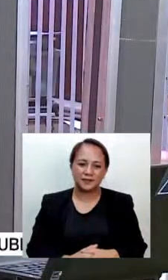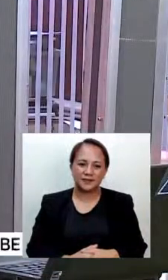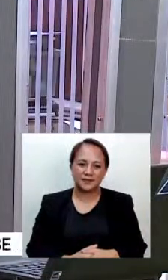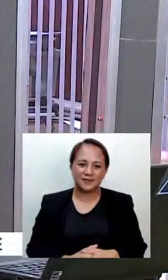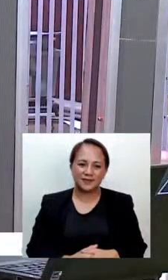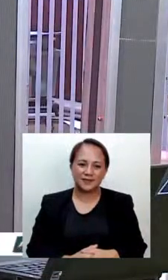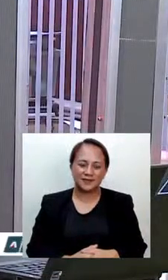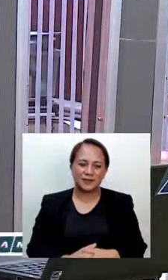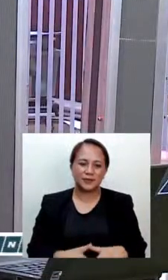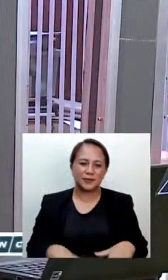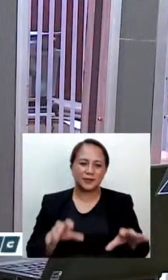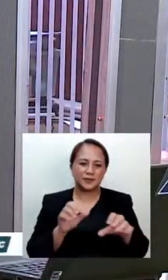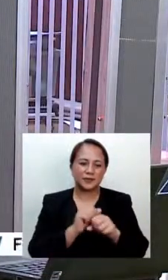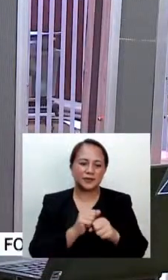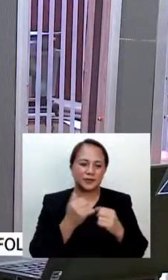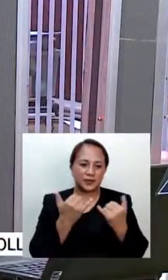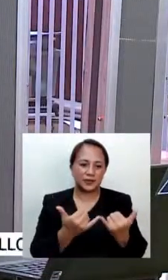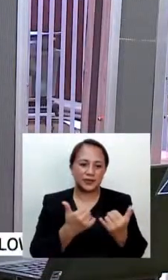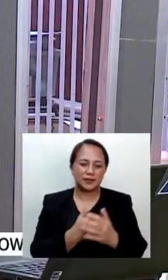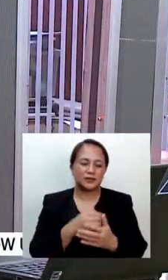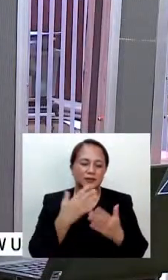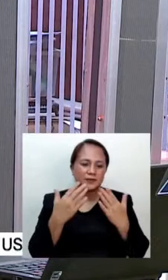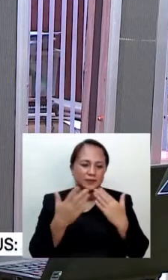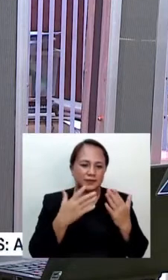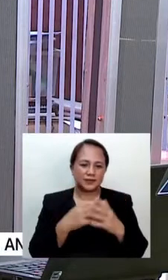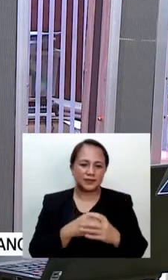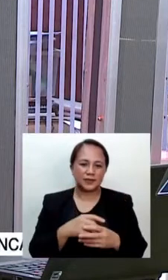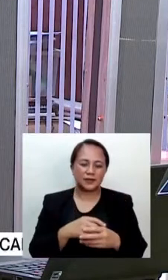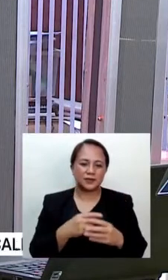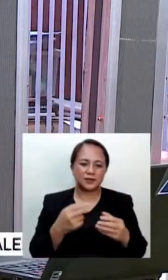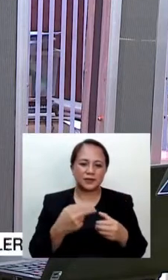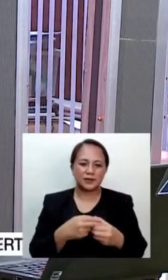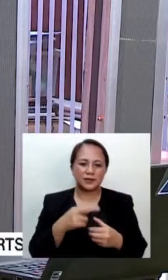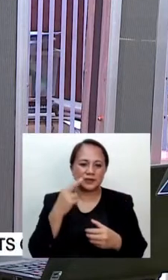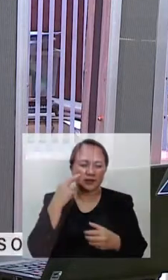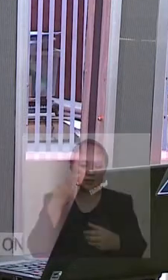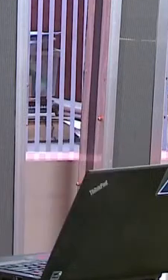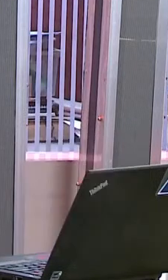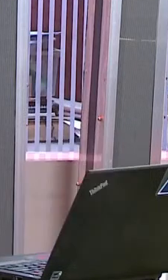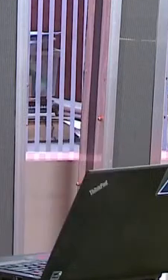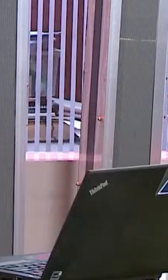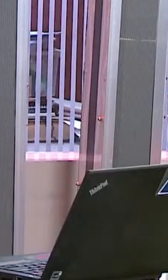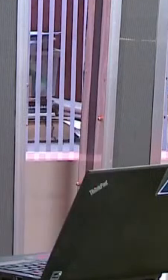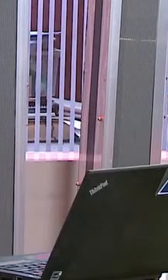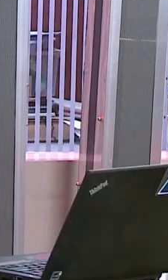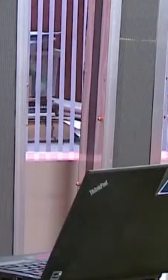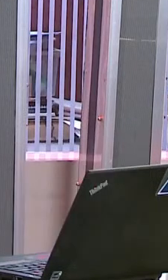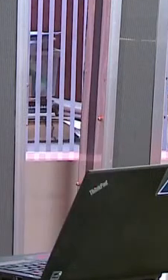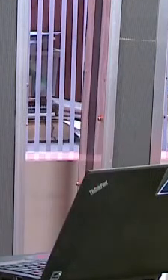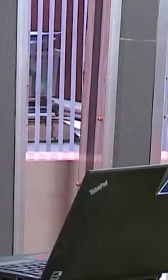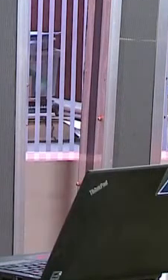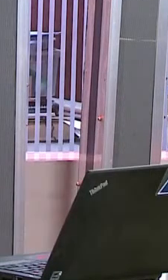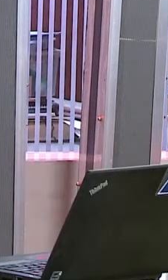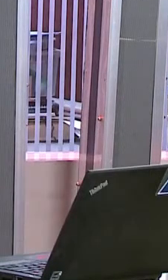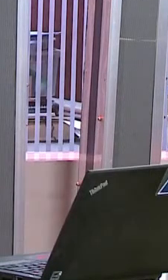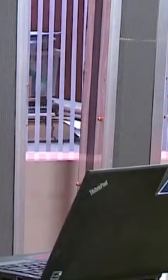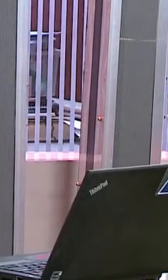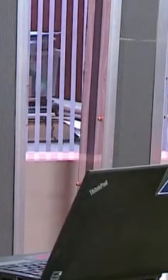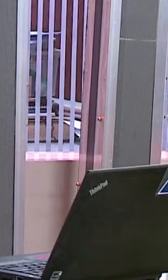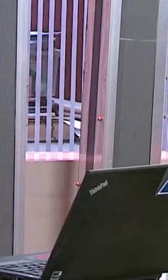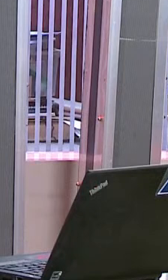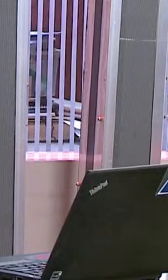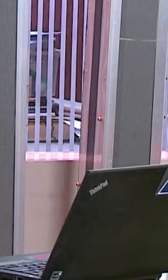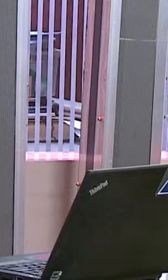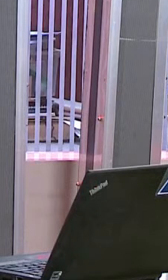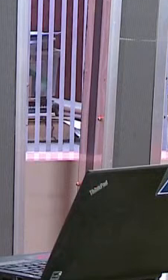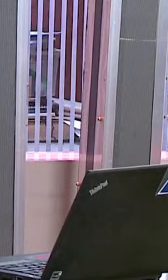And that'll do it for today. Thank you so much for joining us. I'm Rain Musni. If you want to revisit today's episode, you can play back this newscast